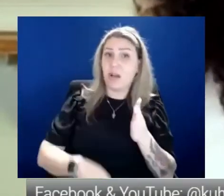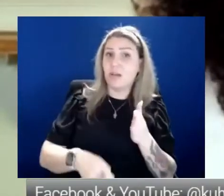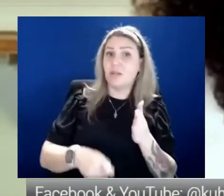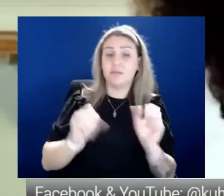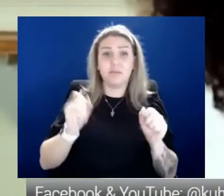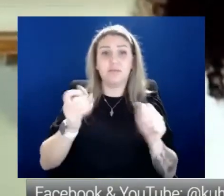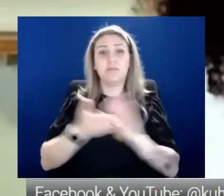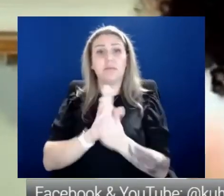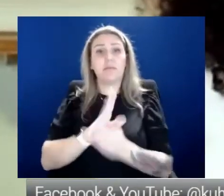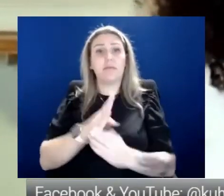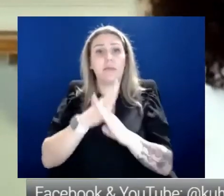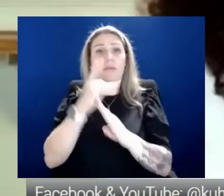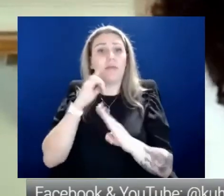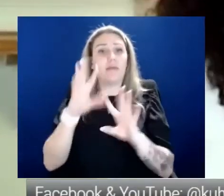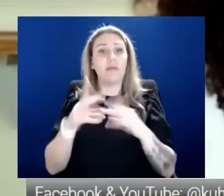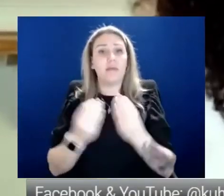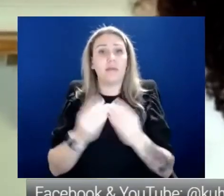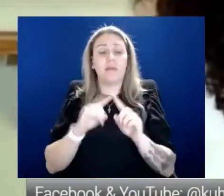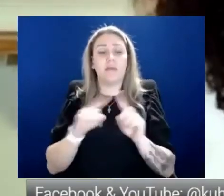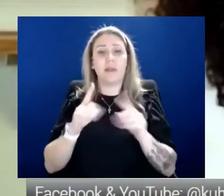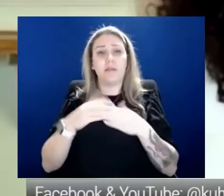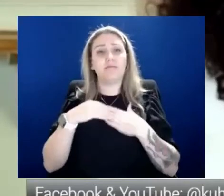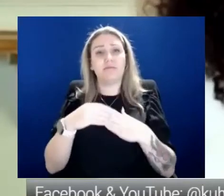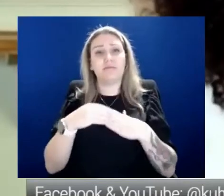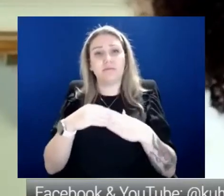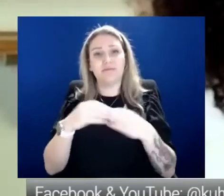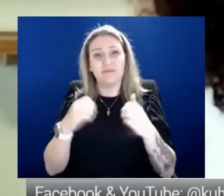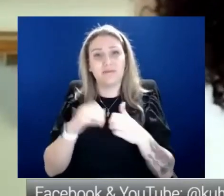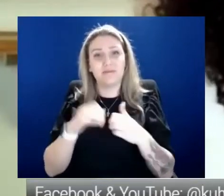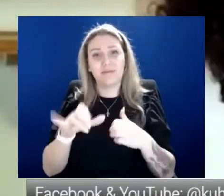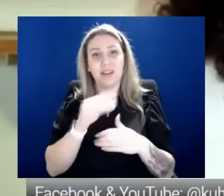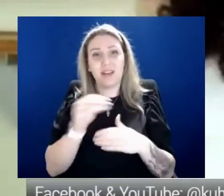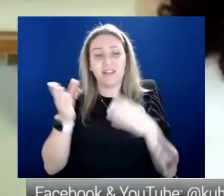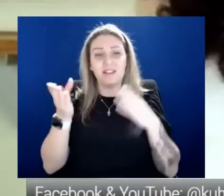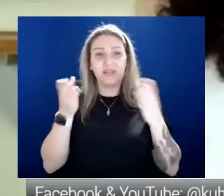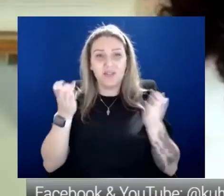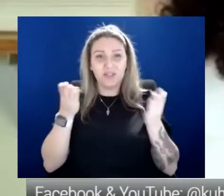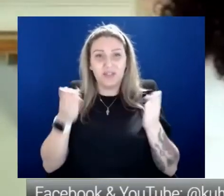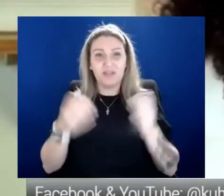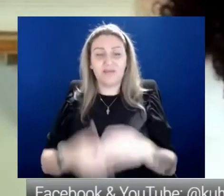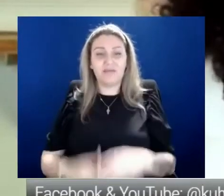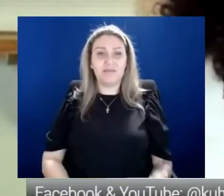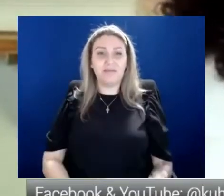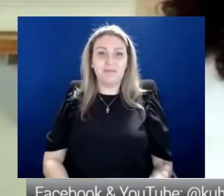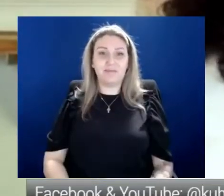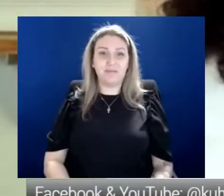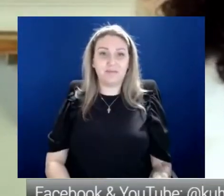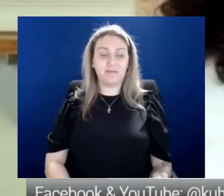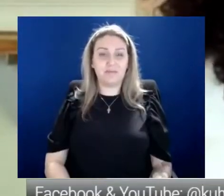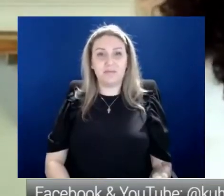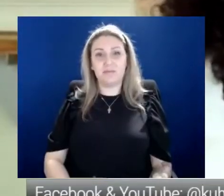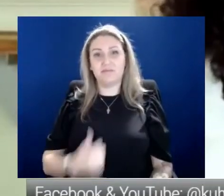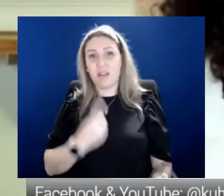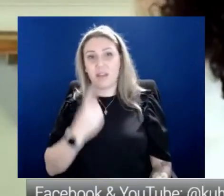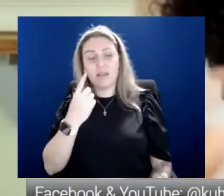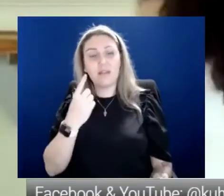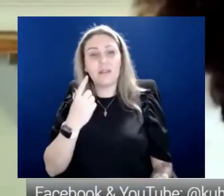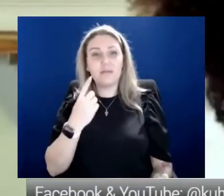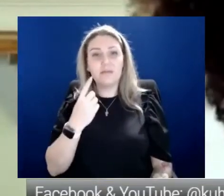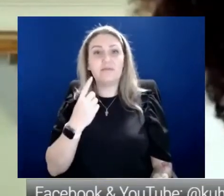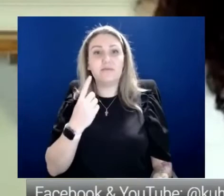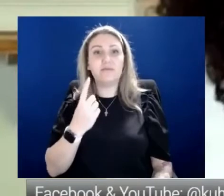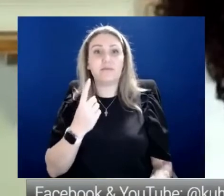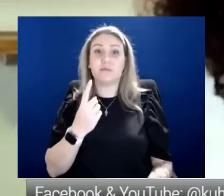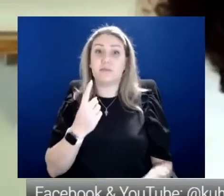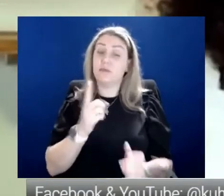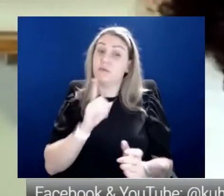of families, but knowing that there's flexibility in services, I think is a much